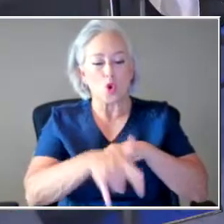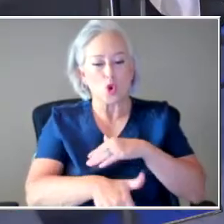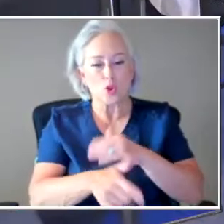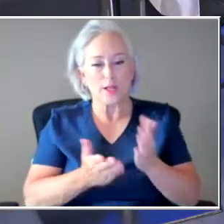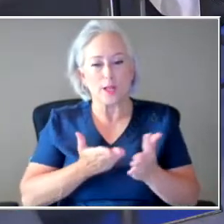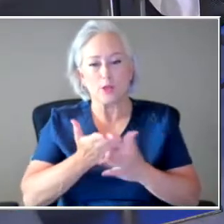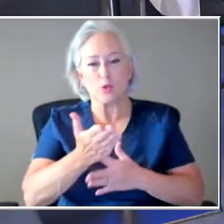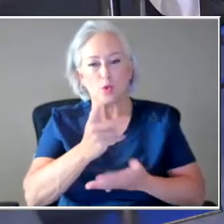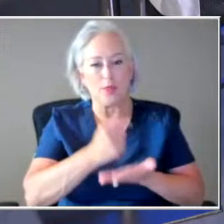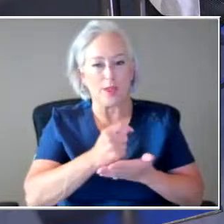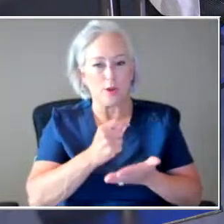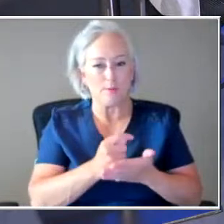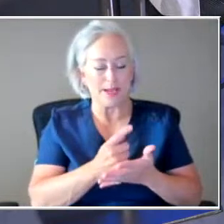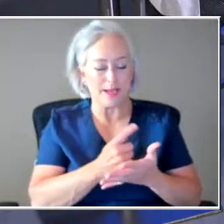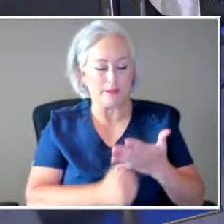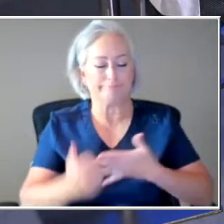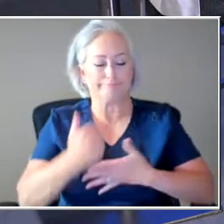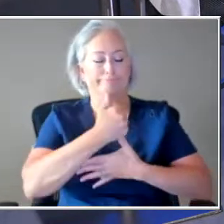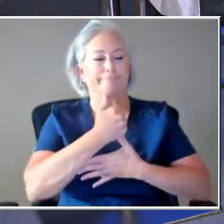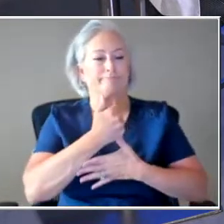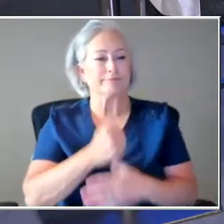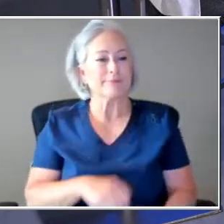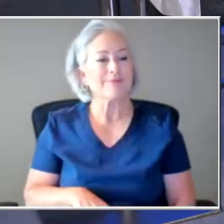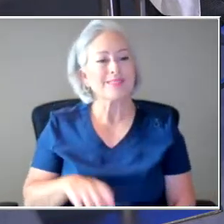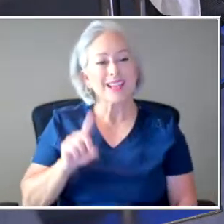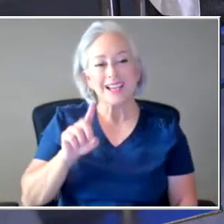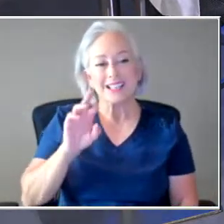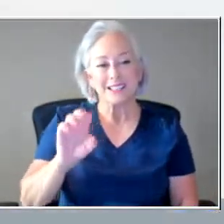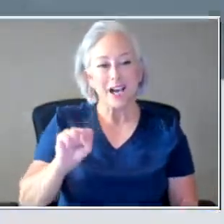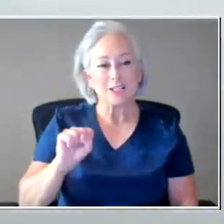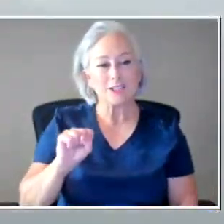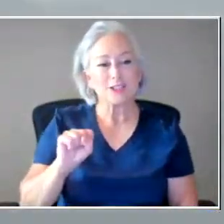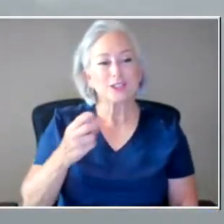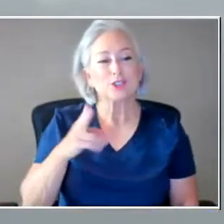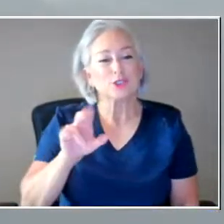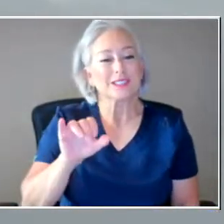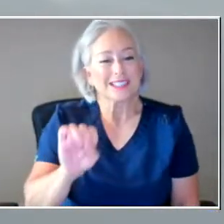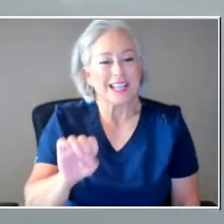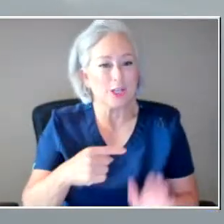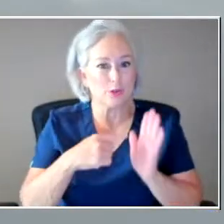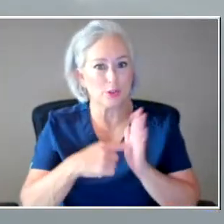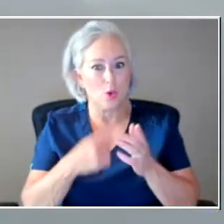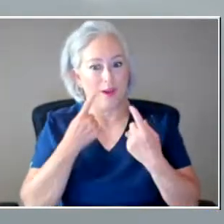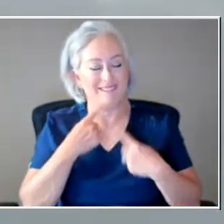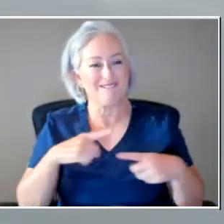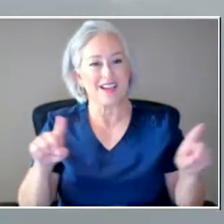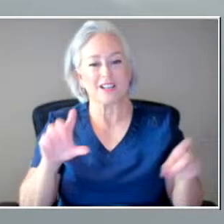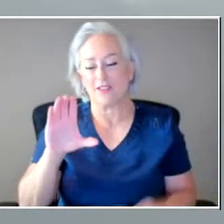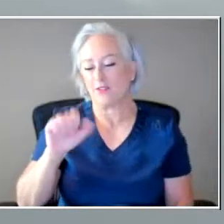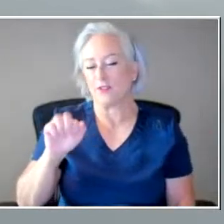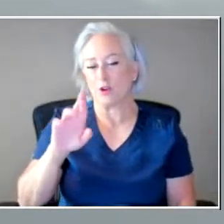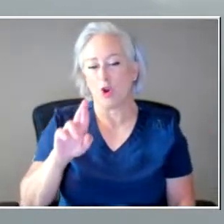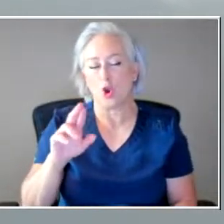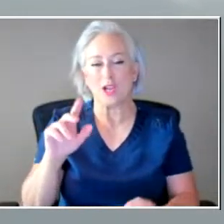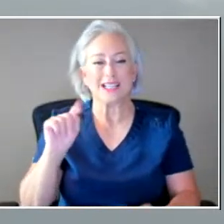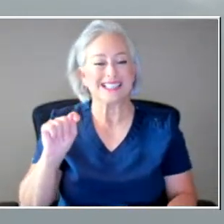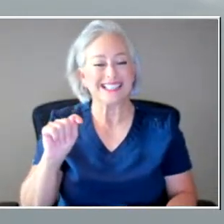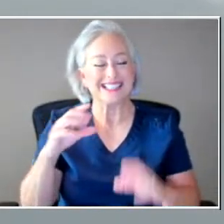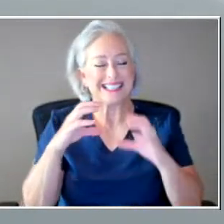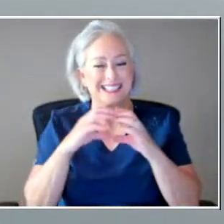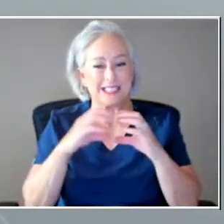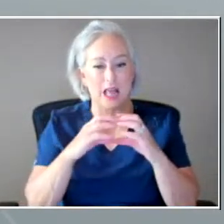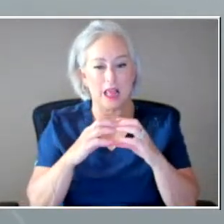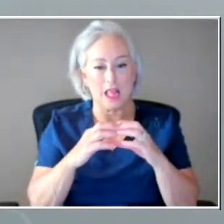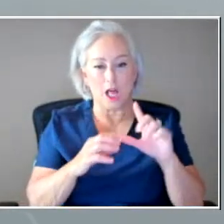Dr. Shanae, you brought some images that show the effectiveness of CAR T-cell therapy. So walk us through what we're seeing on the left and then